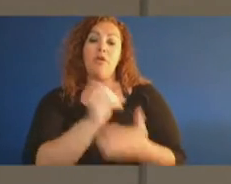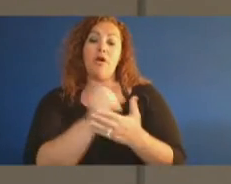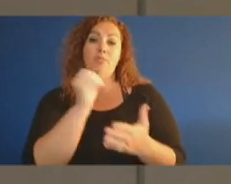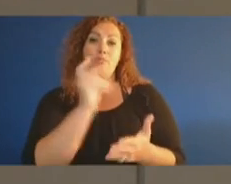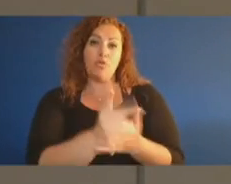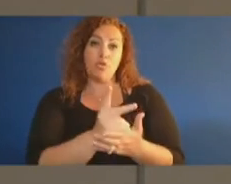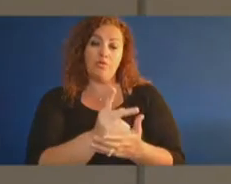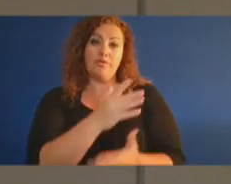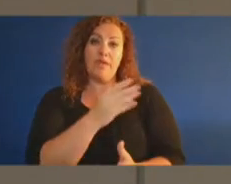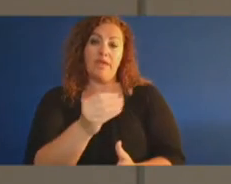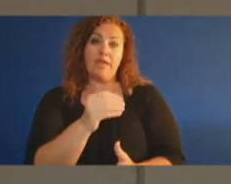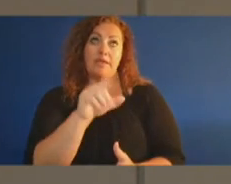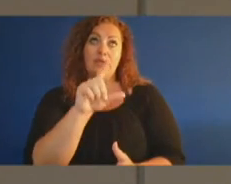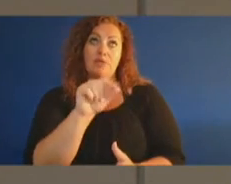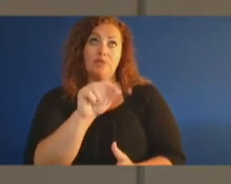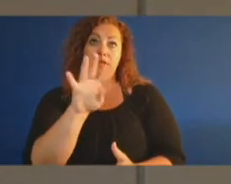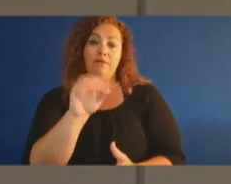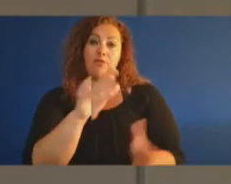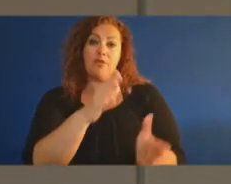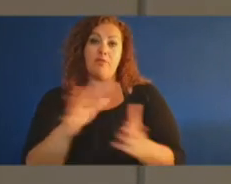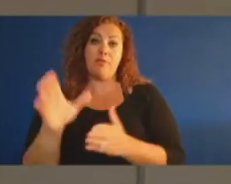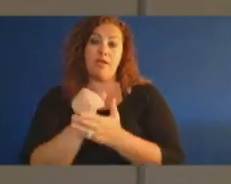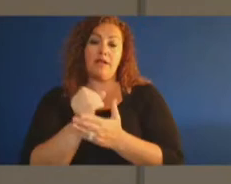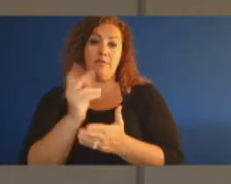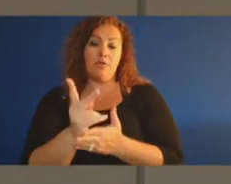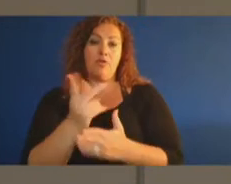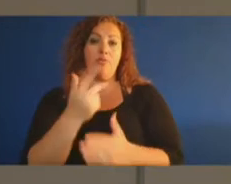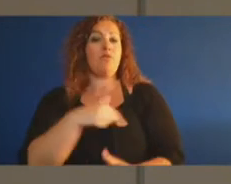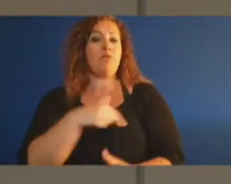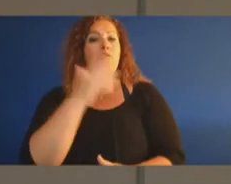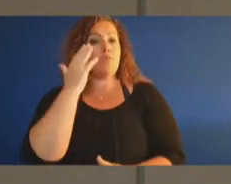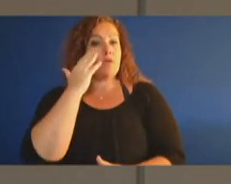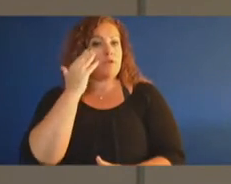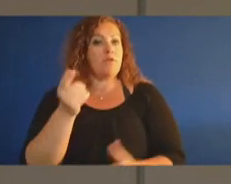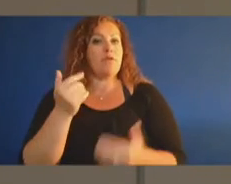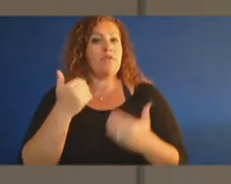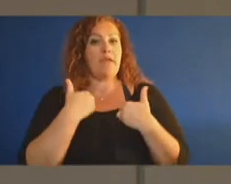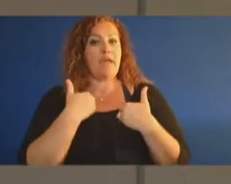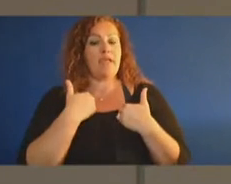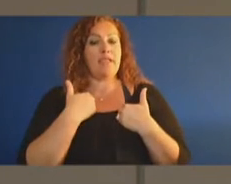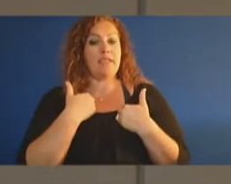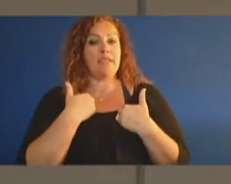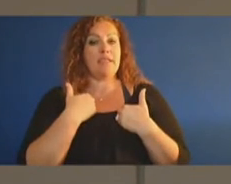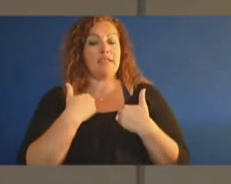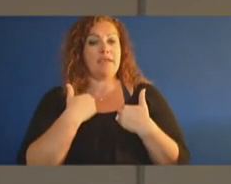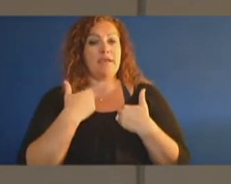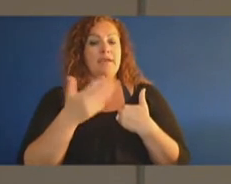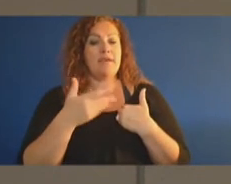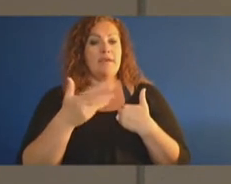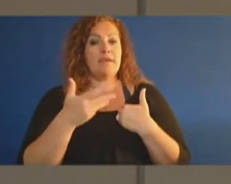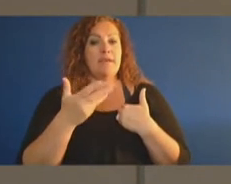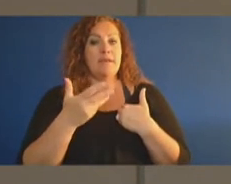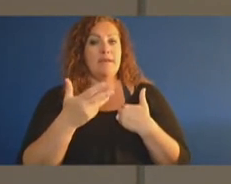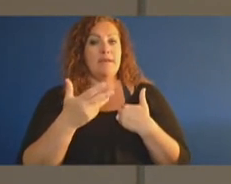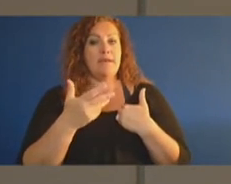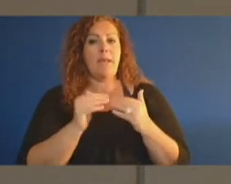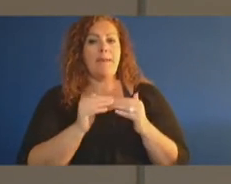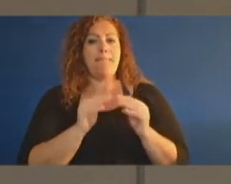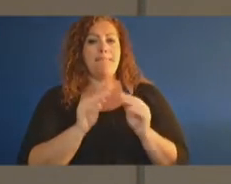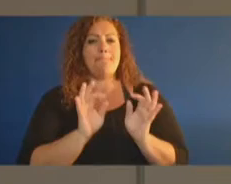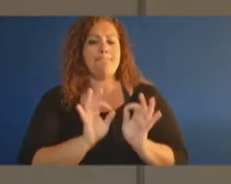uh 40 plan was approved we know that there was um minimal uh